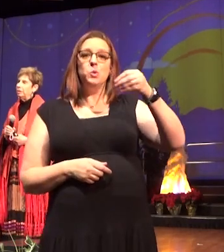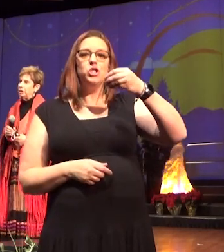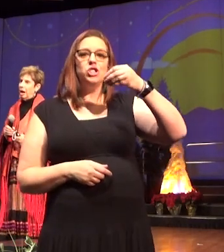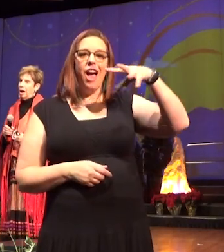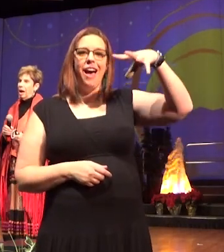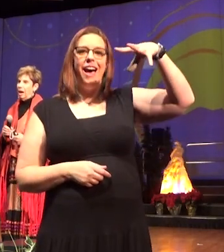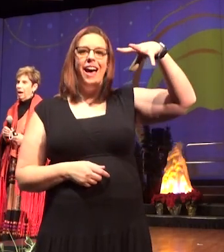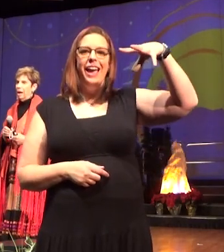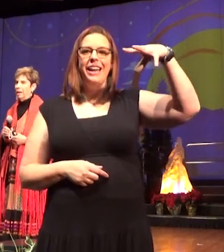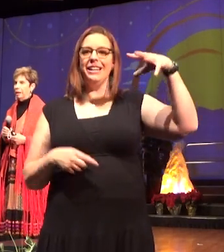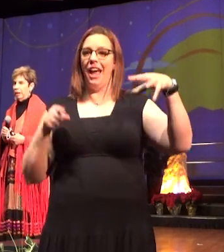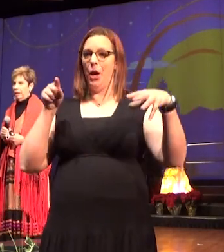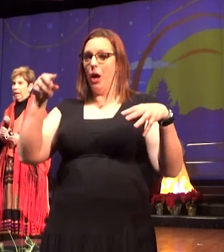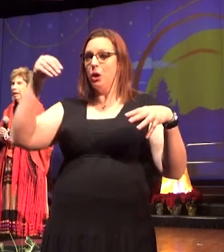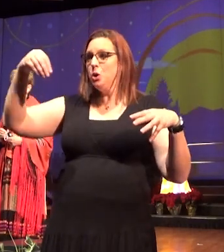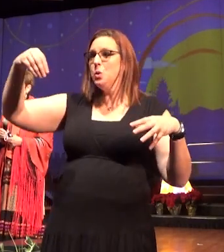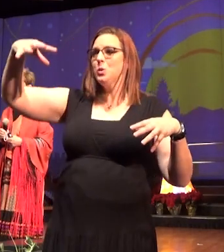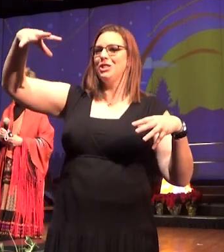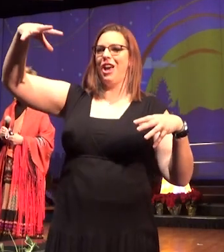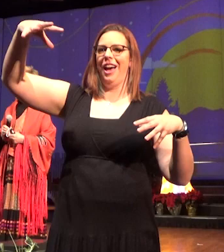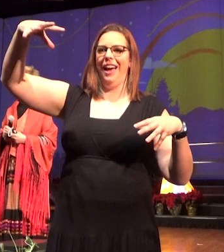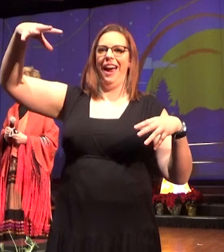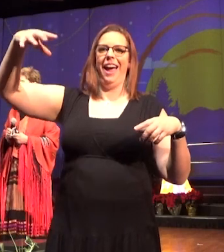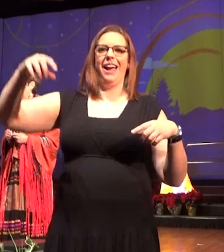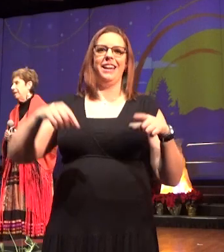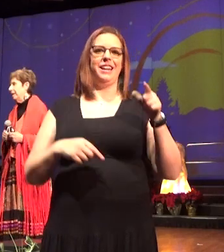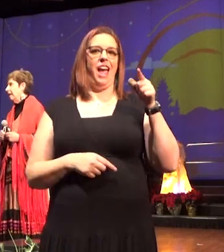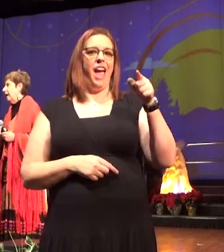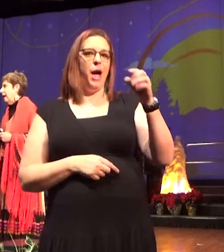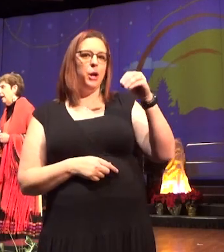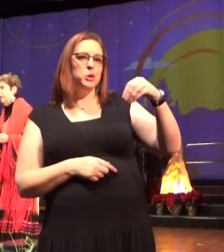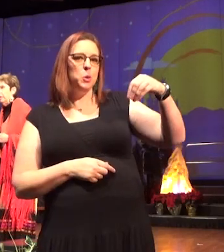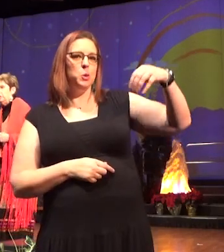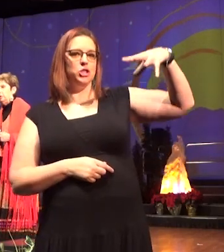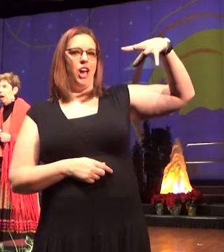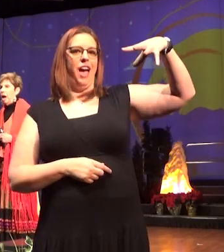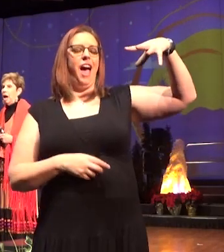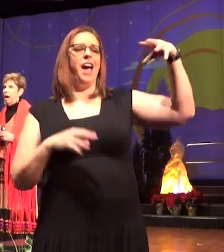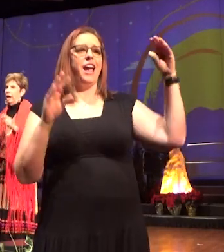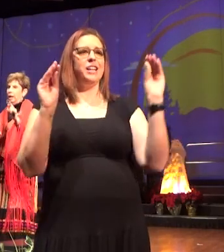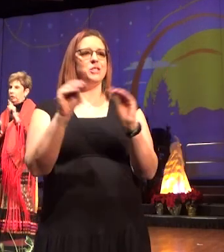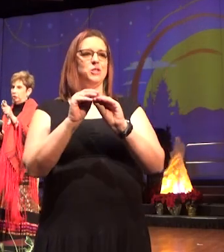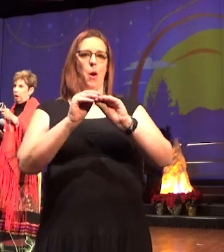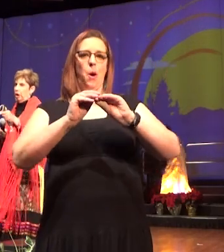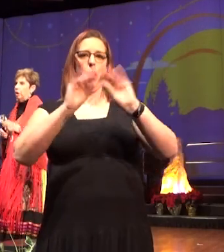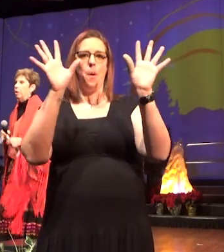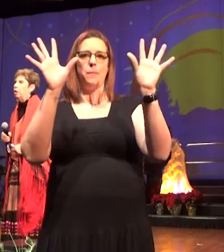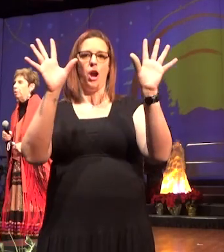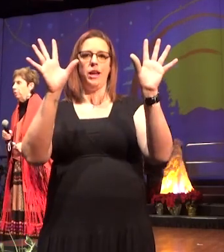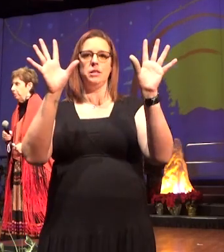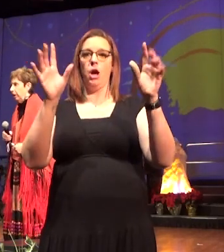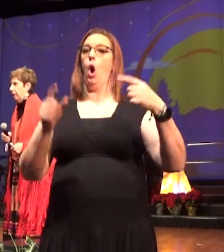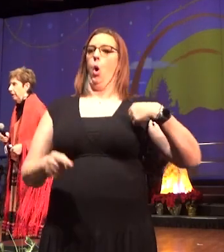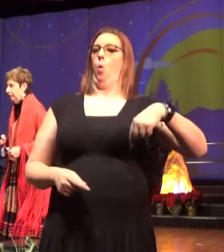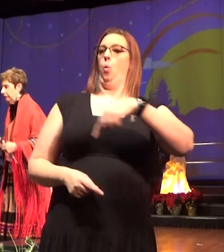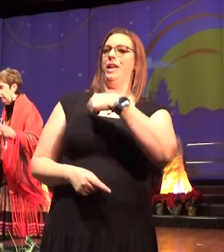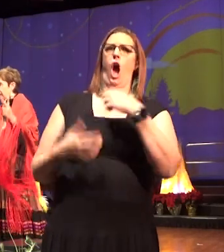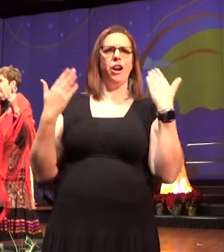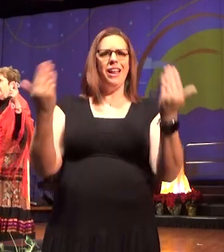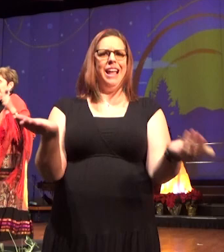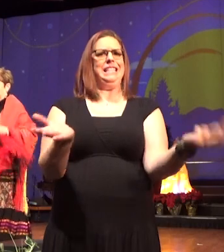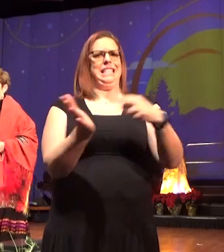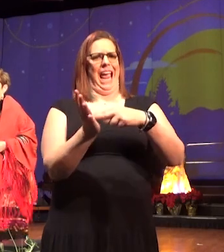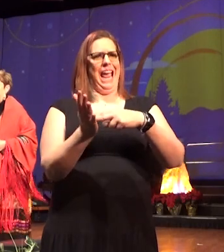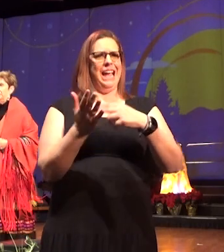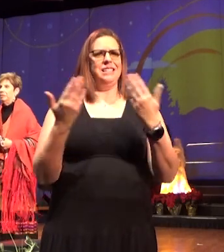bright. And you shine, and you shine, and you shine so. We are, and stand